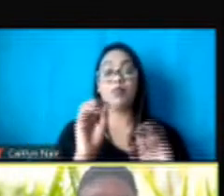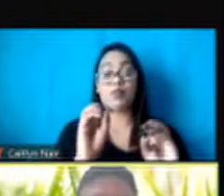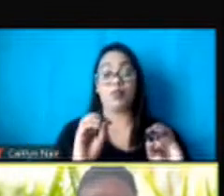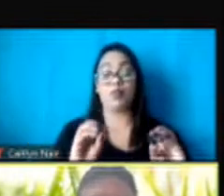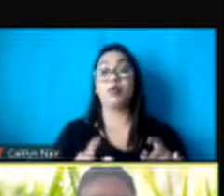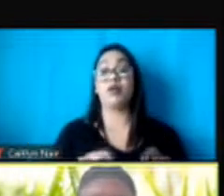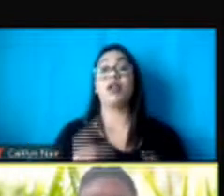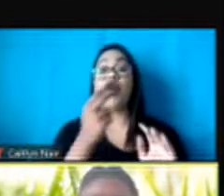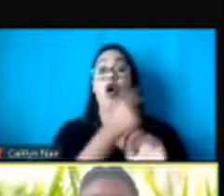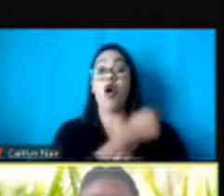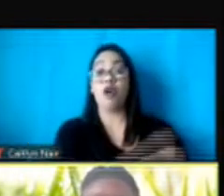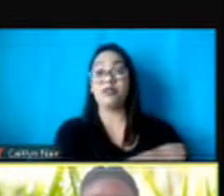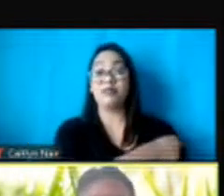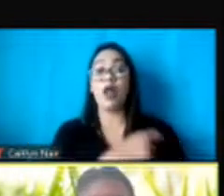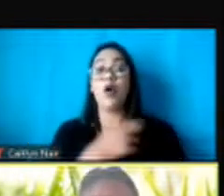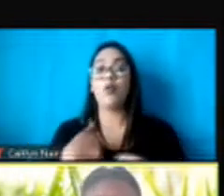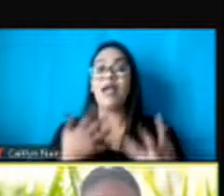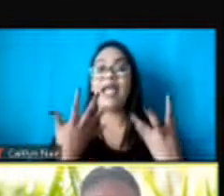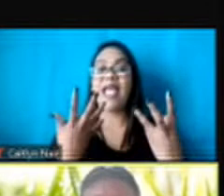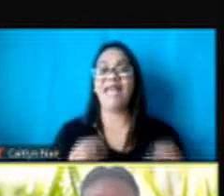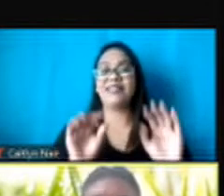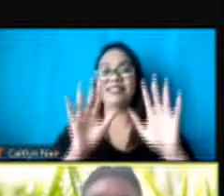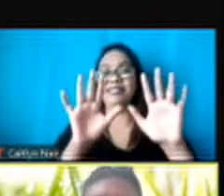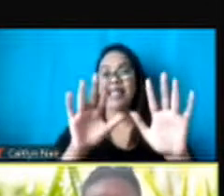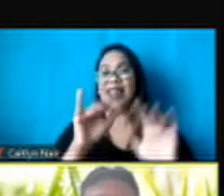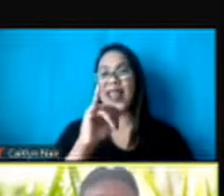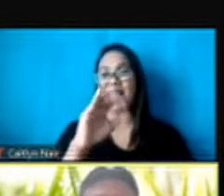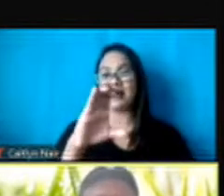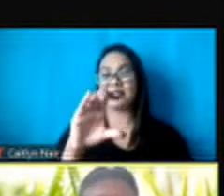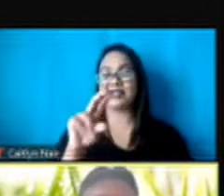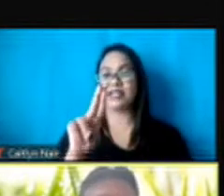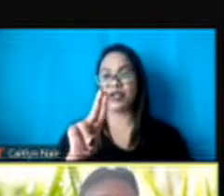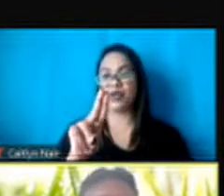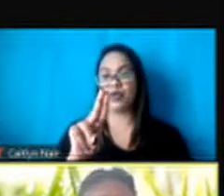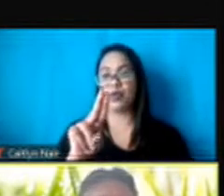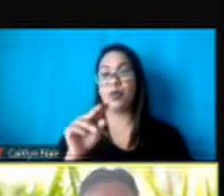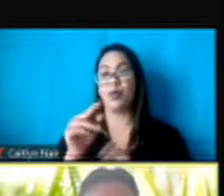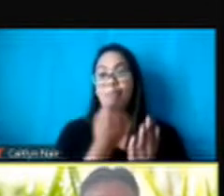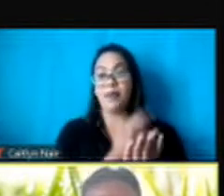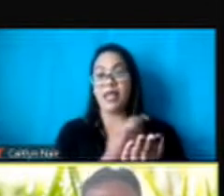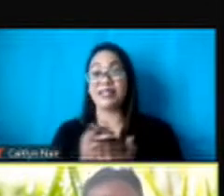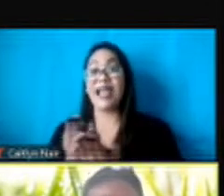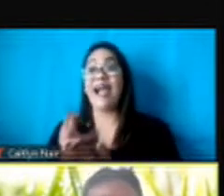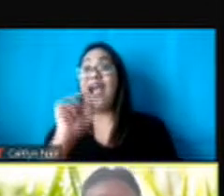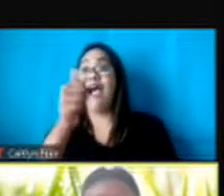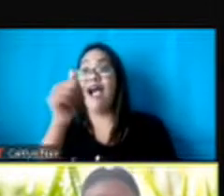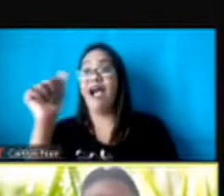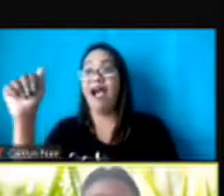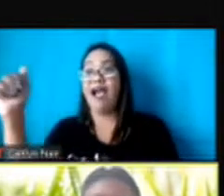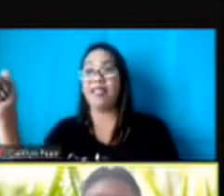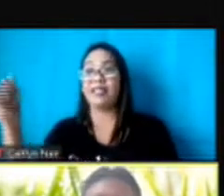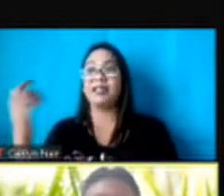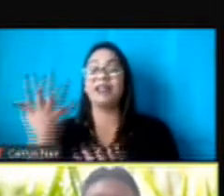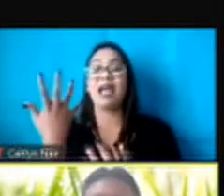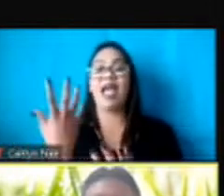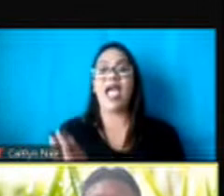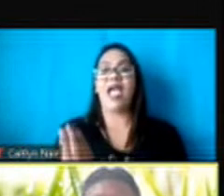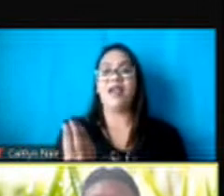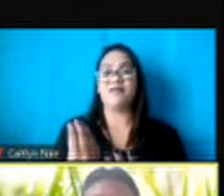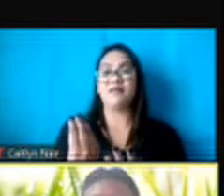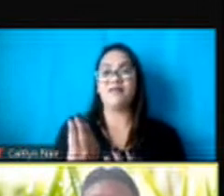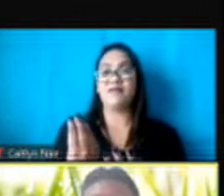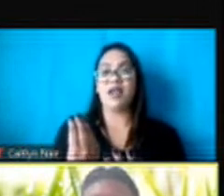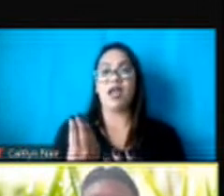trauma in the province of KwaZulu-Natal. The other hospitals have general ICU beds. That works out at 22 million